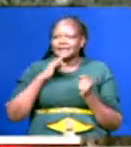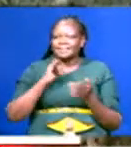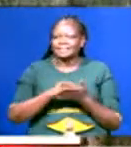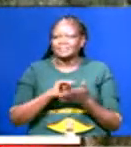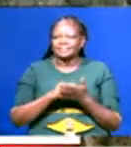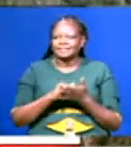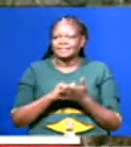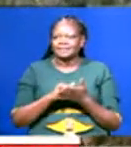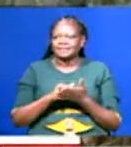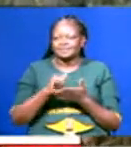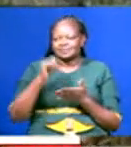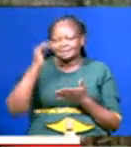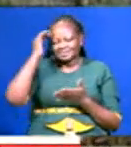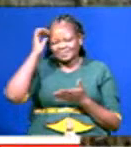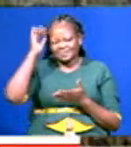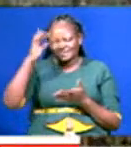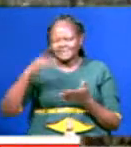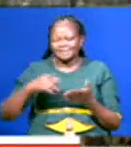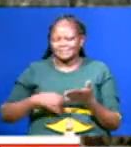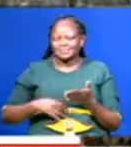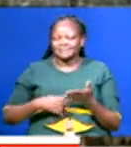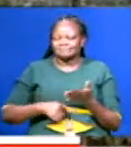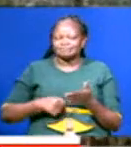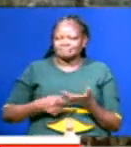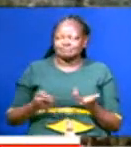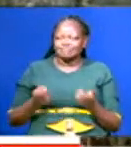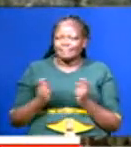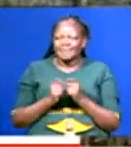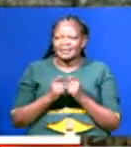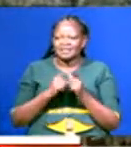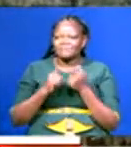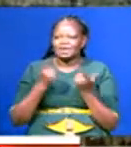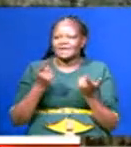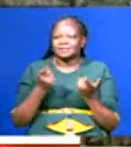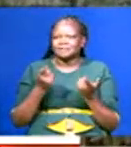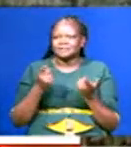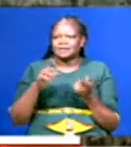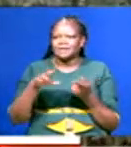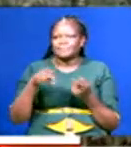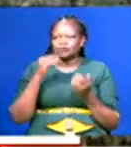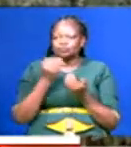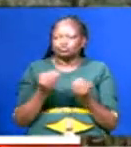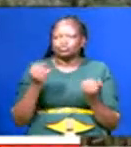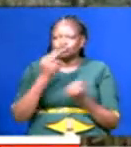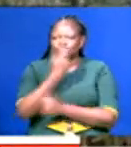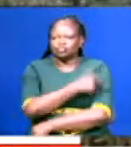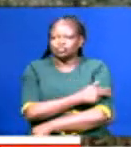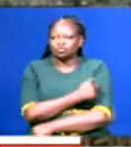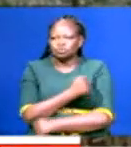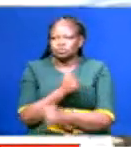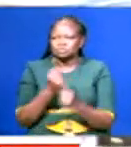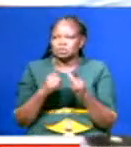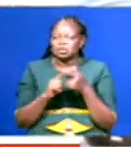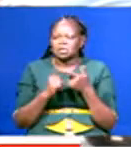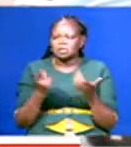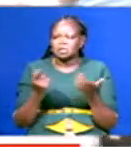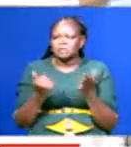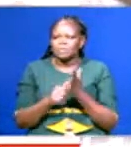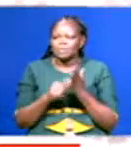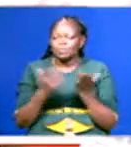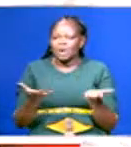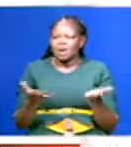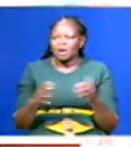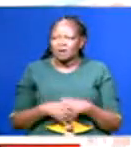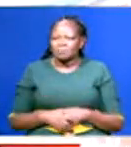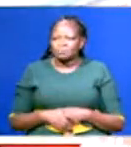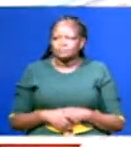some headaches, some stomach aches. So I said, if we can basically take our children to hospital, I mean, where is the problem? Yeah, I've